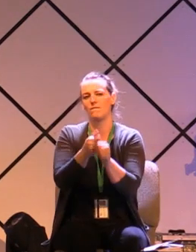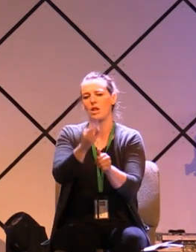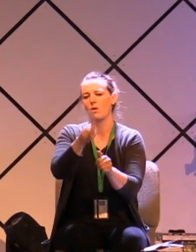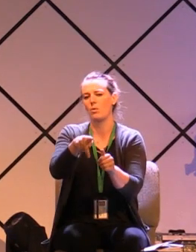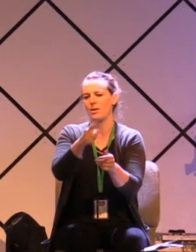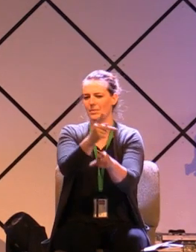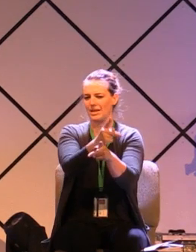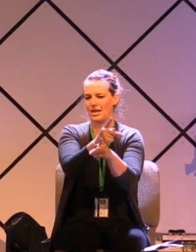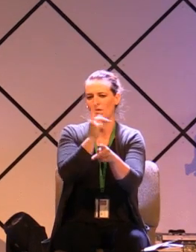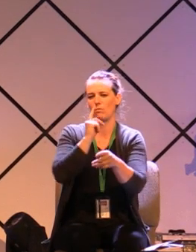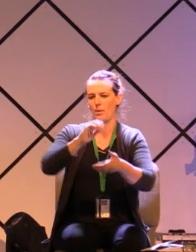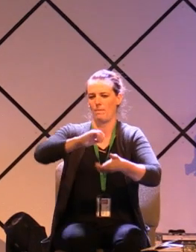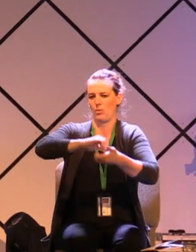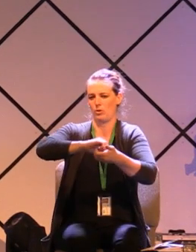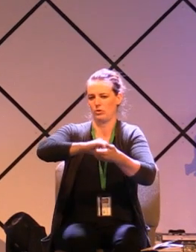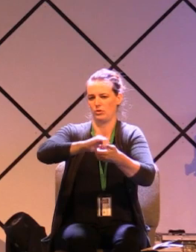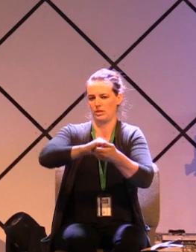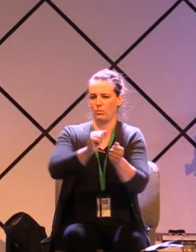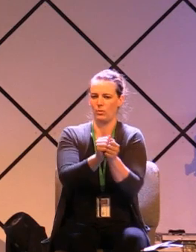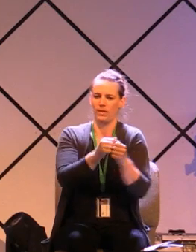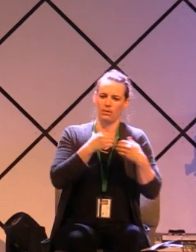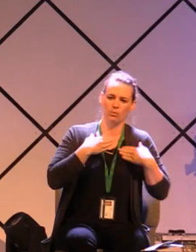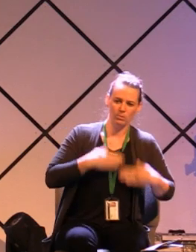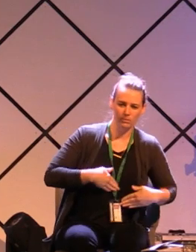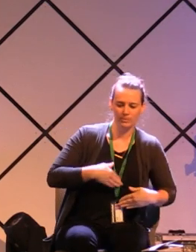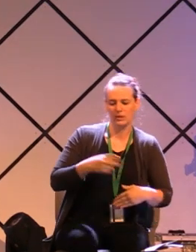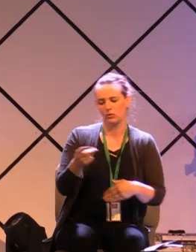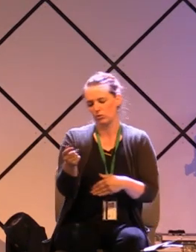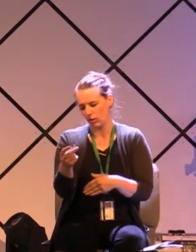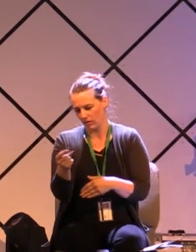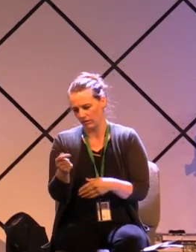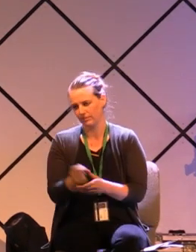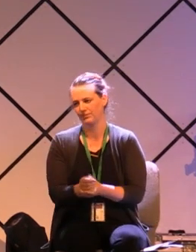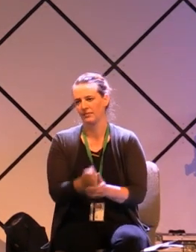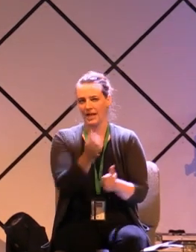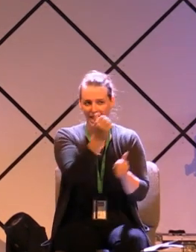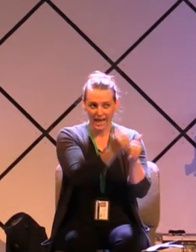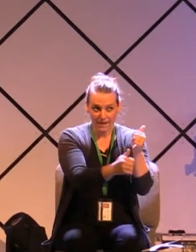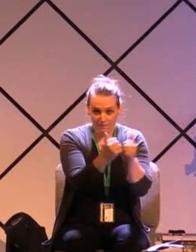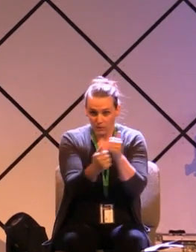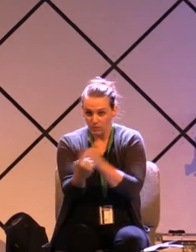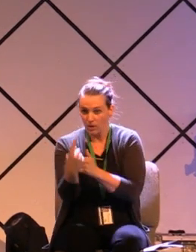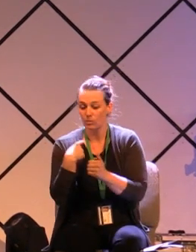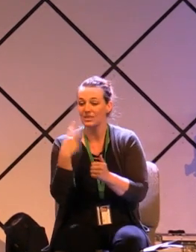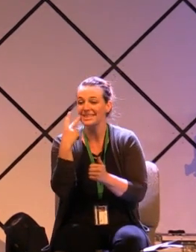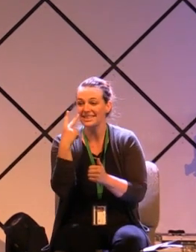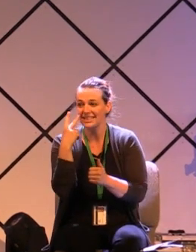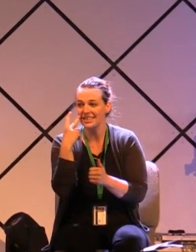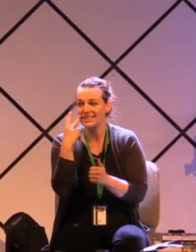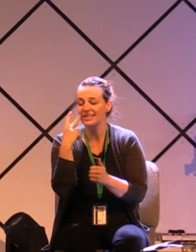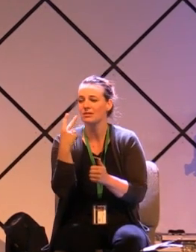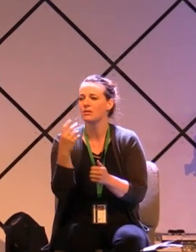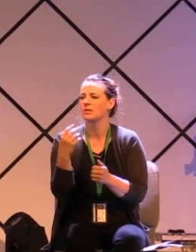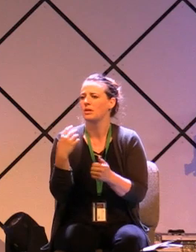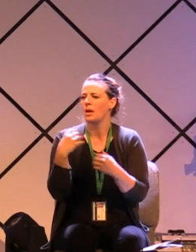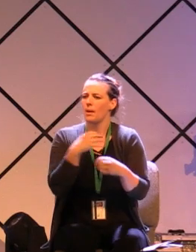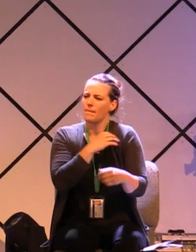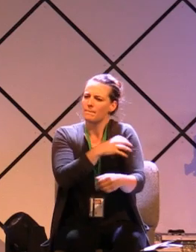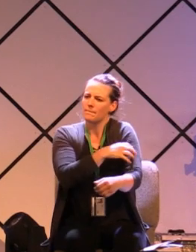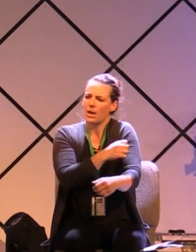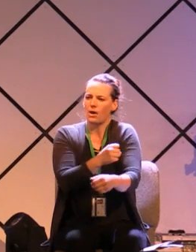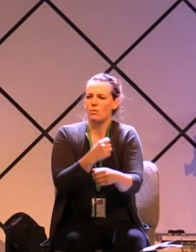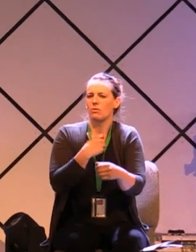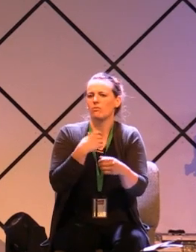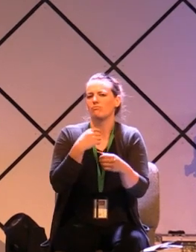life of the partnership. Each of us will see firsthand the power of the